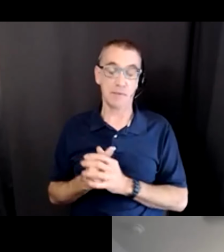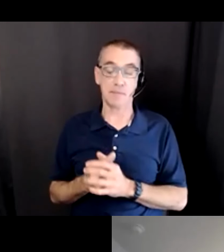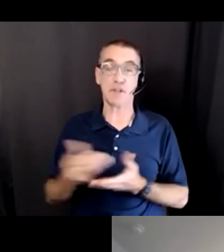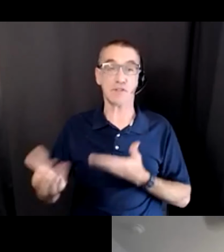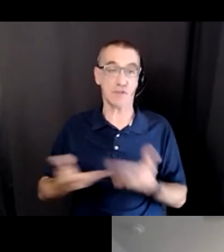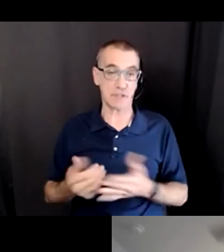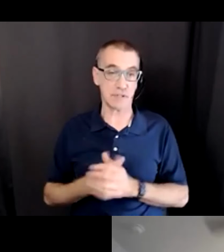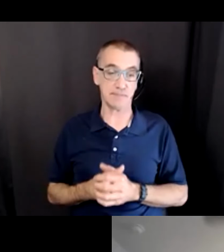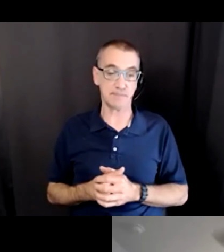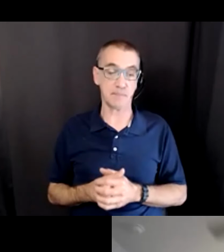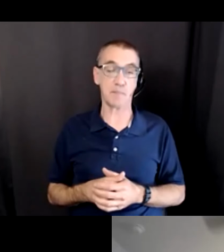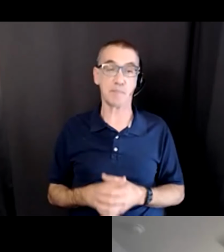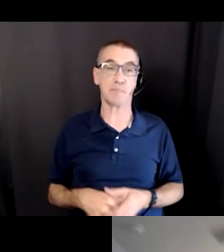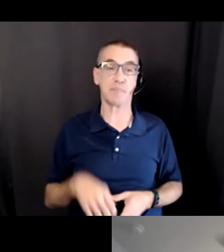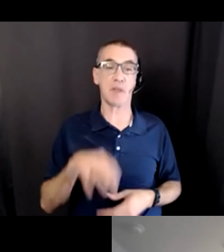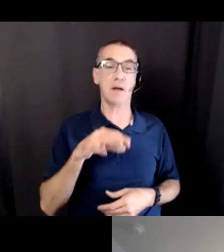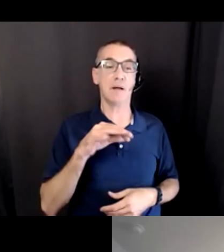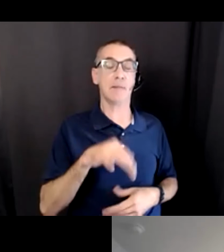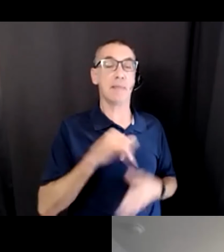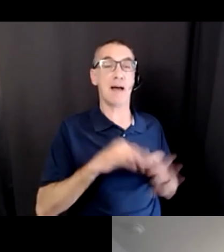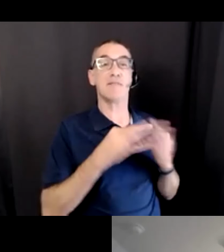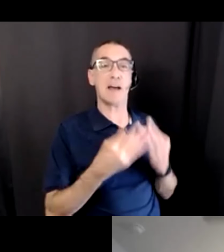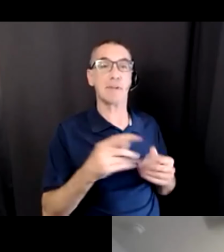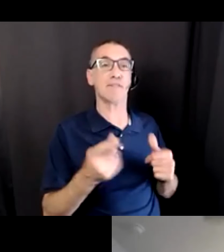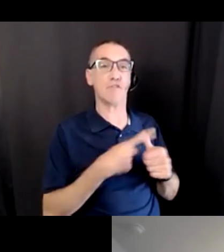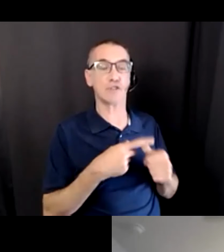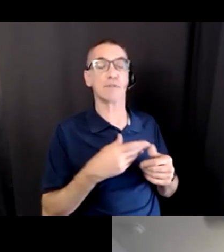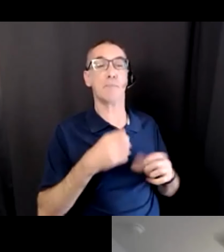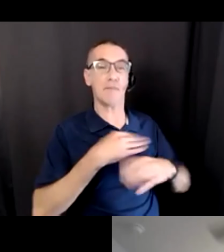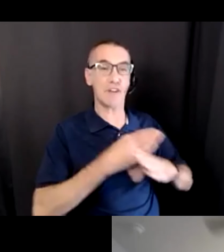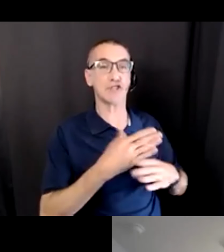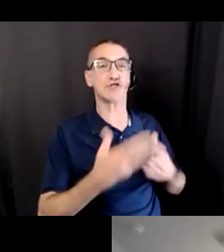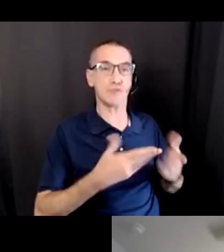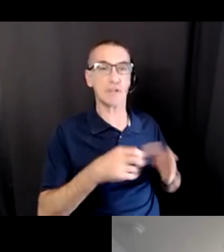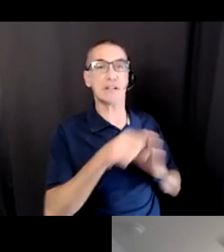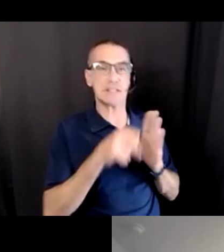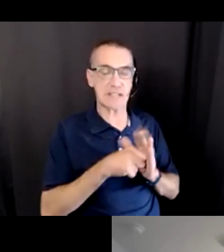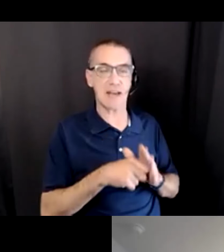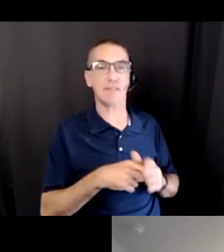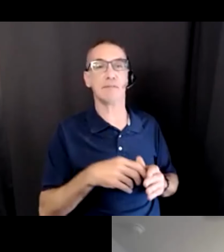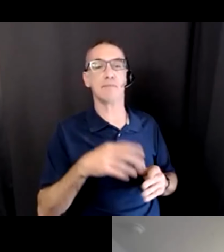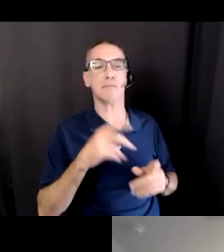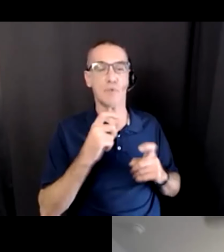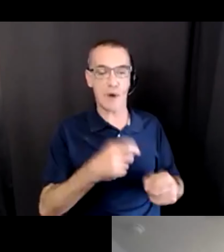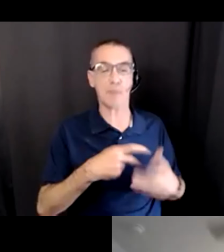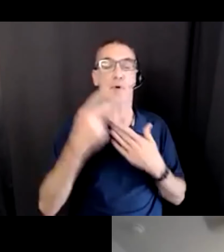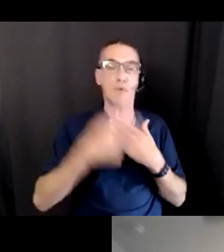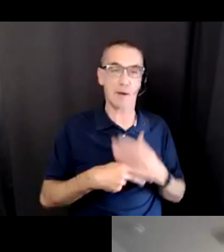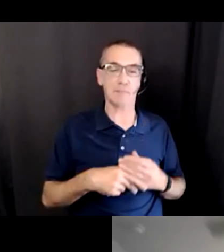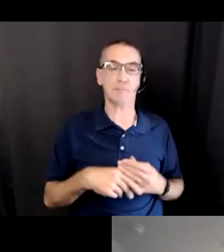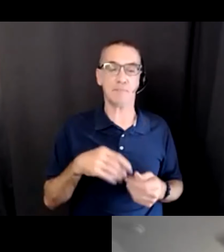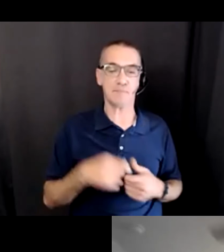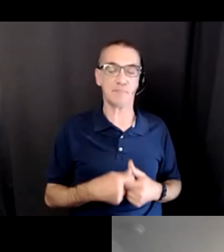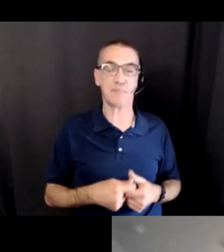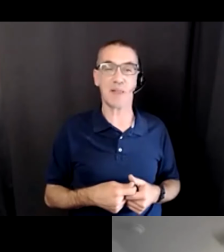services. So That FFPS is the Families First Prevention and Services State Block Grant Program. yes, sorry, That's a program I'm